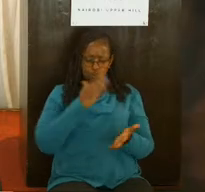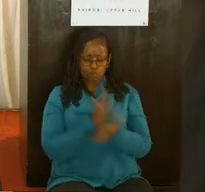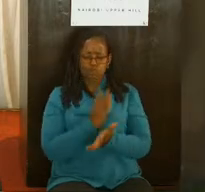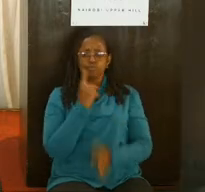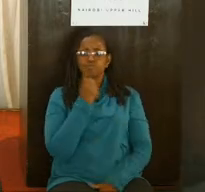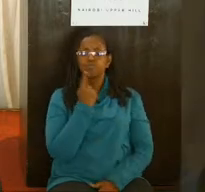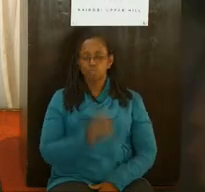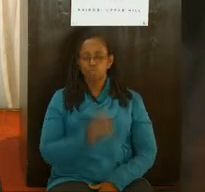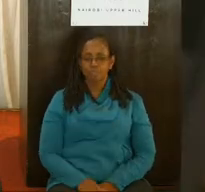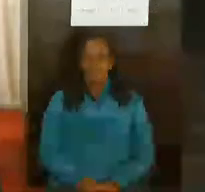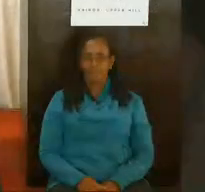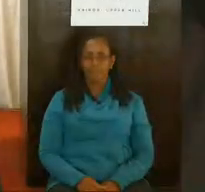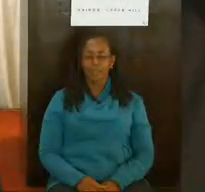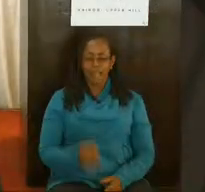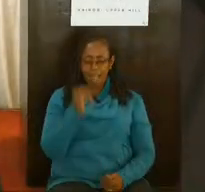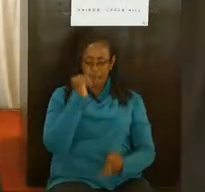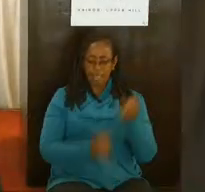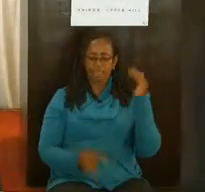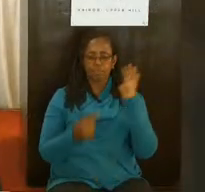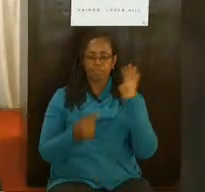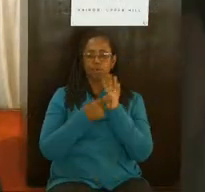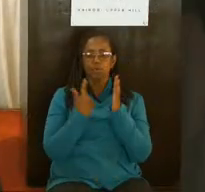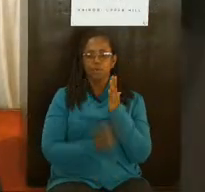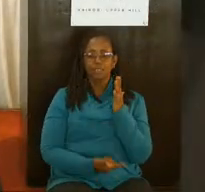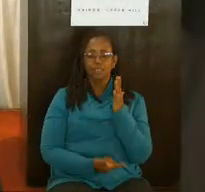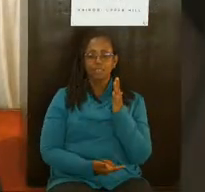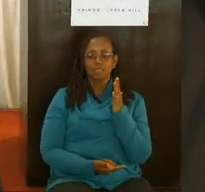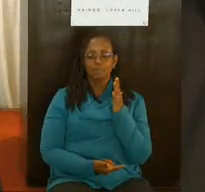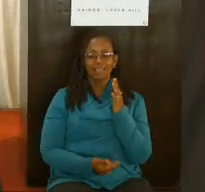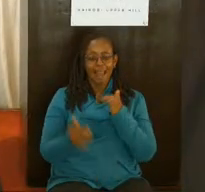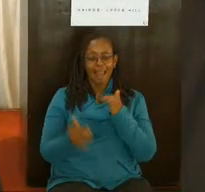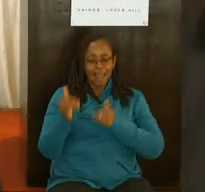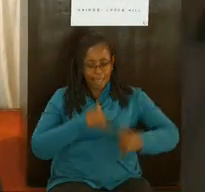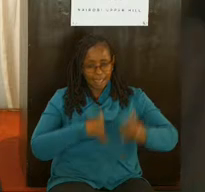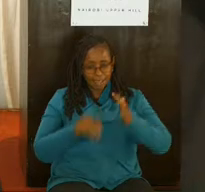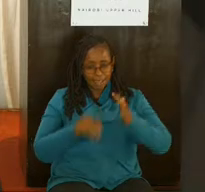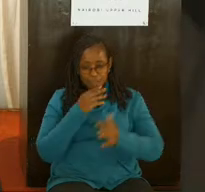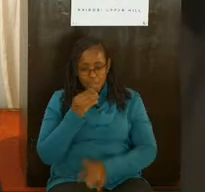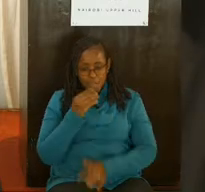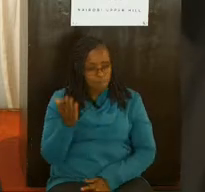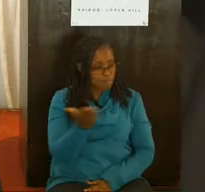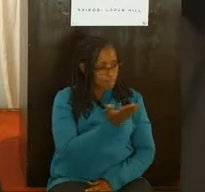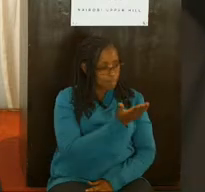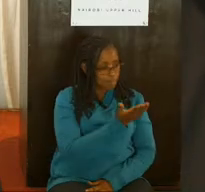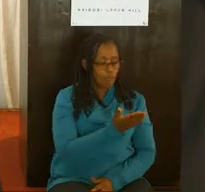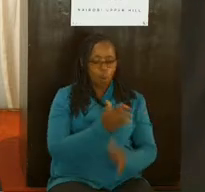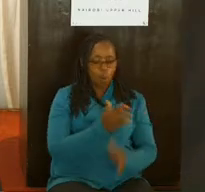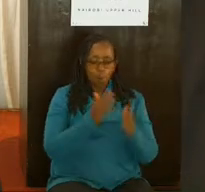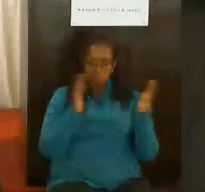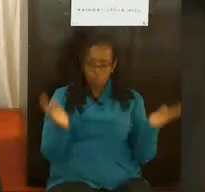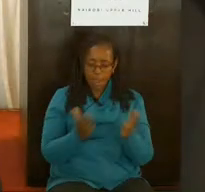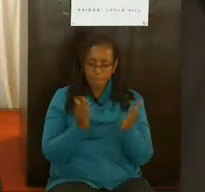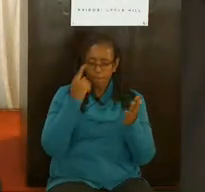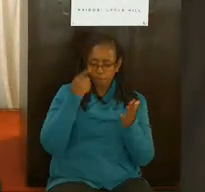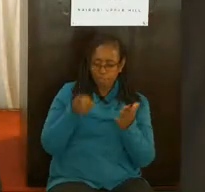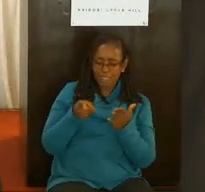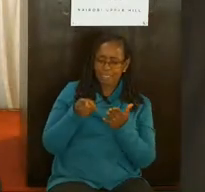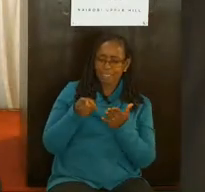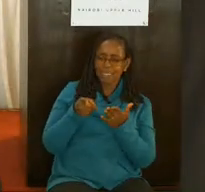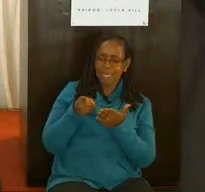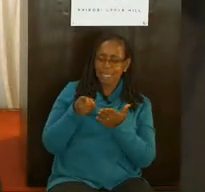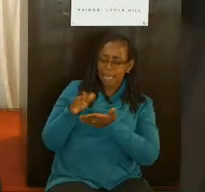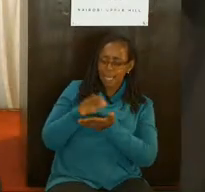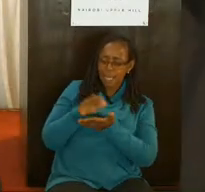parting shots I think uh ladies and gentlemen welfare for the sector is an issue